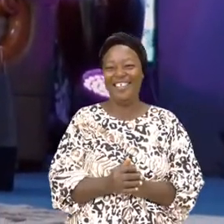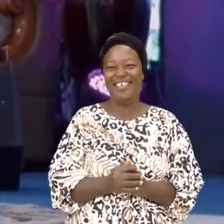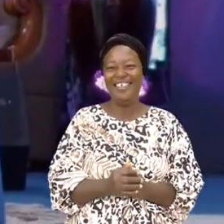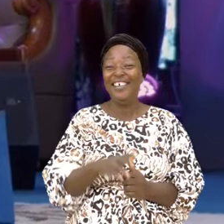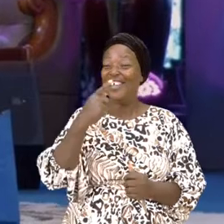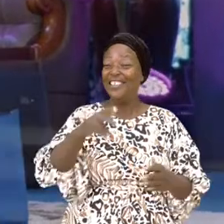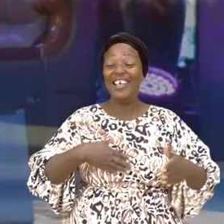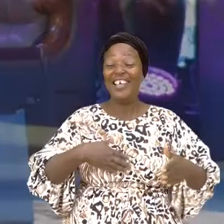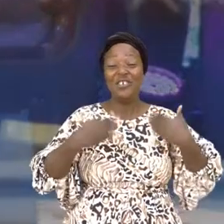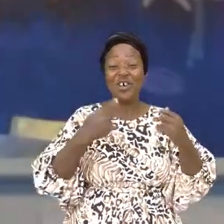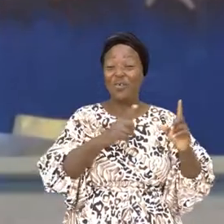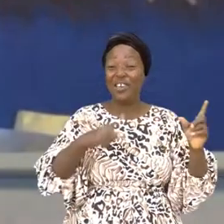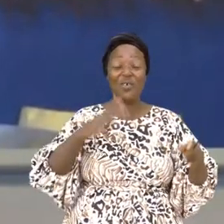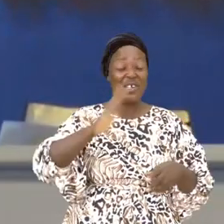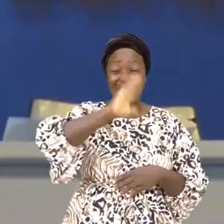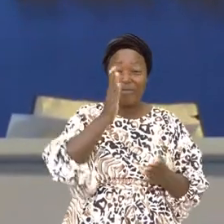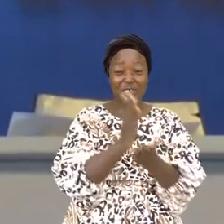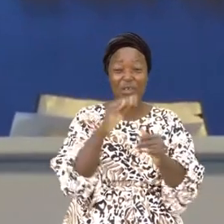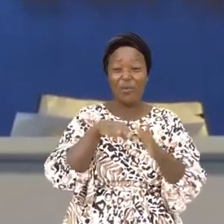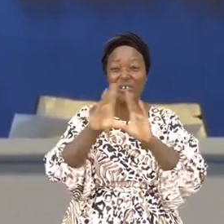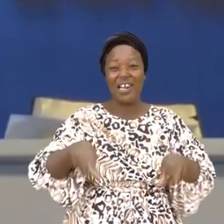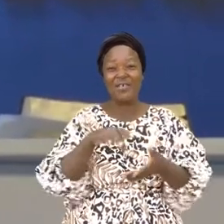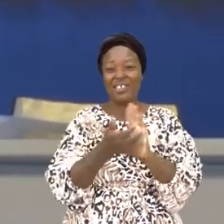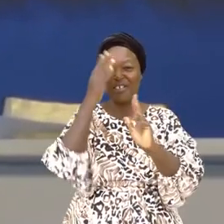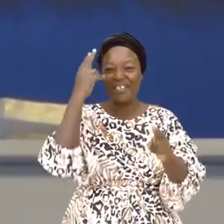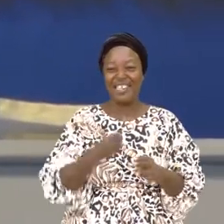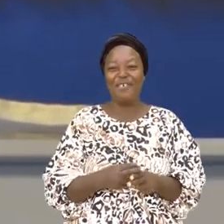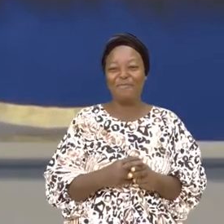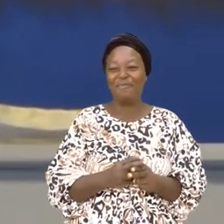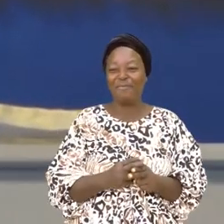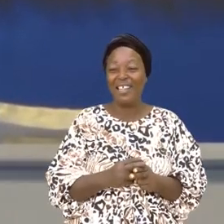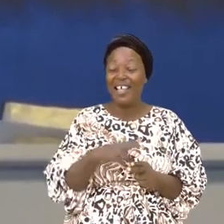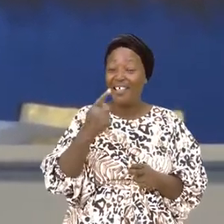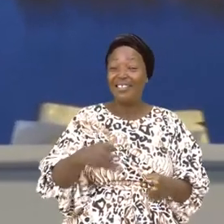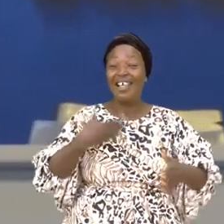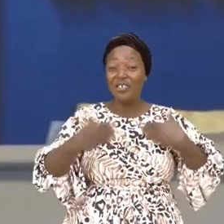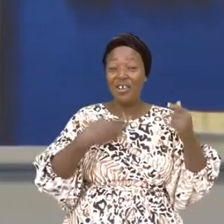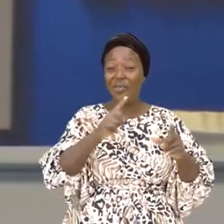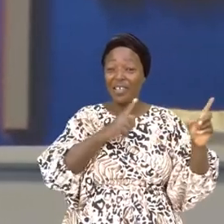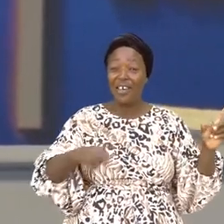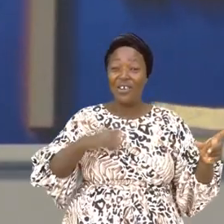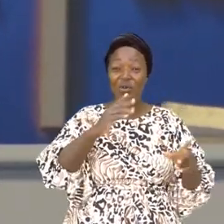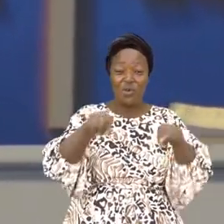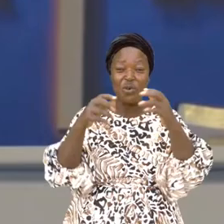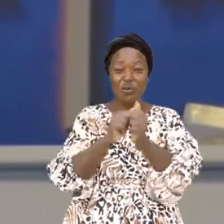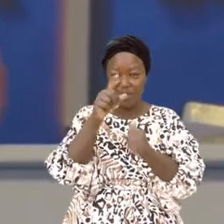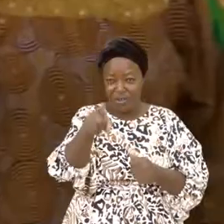The joy of the Lord will never stop in your life. The joy of the Lord will go with